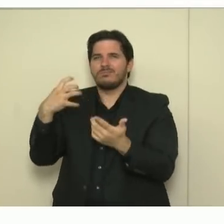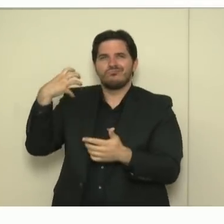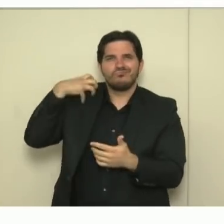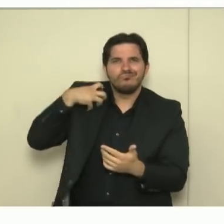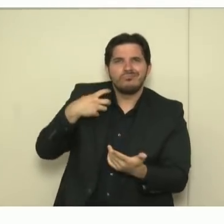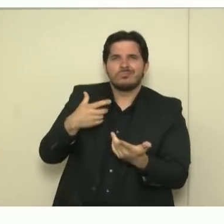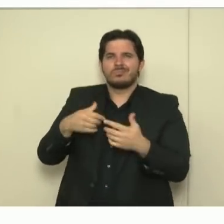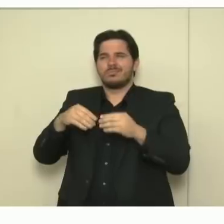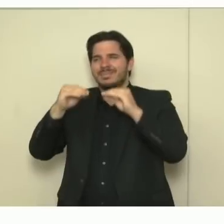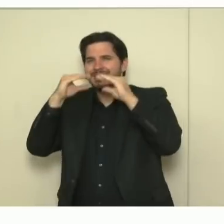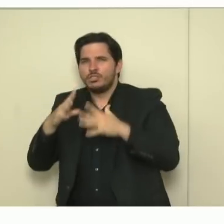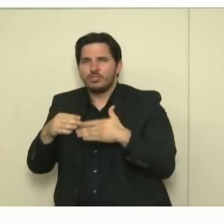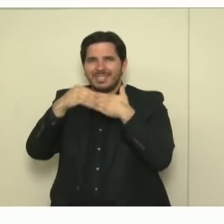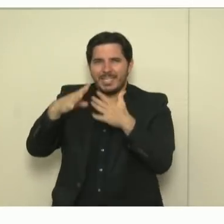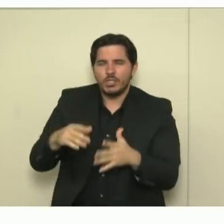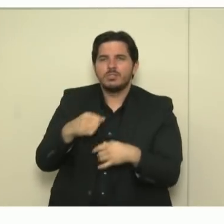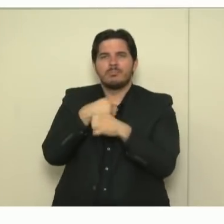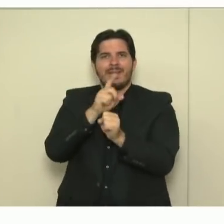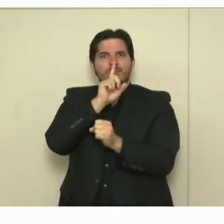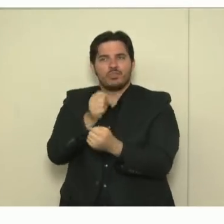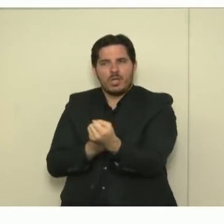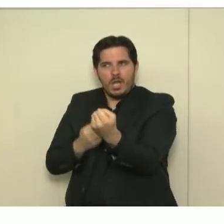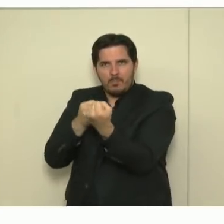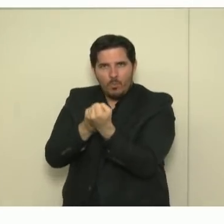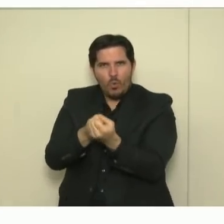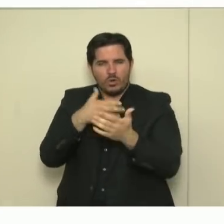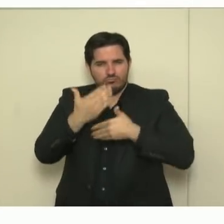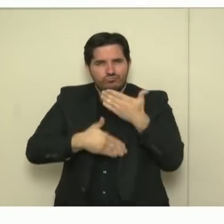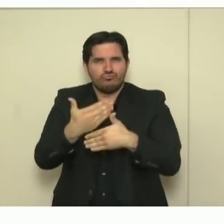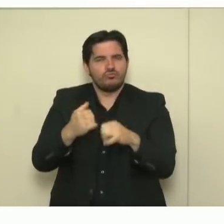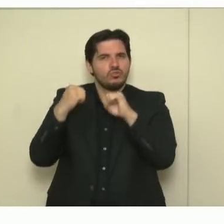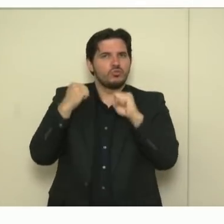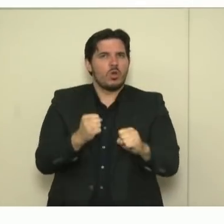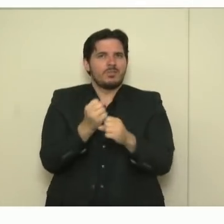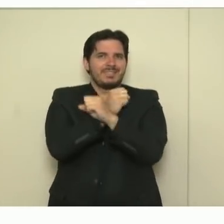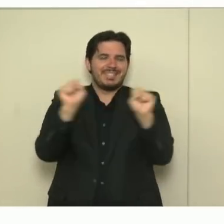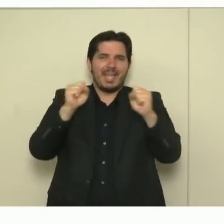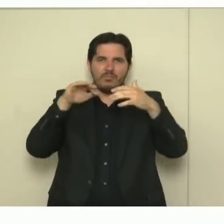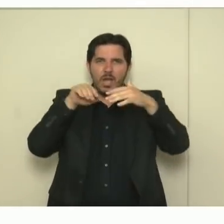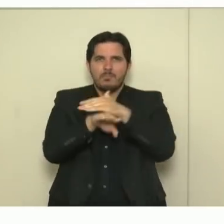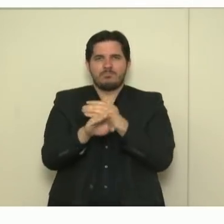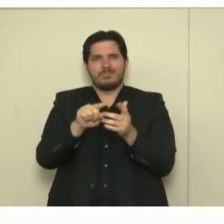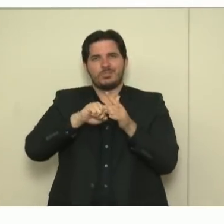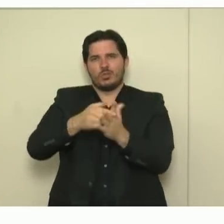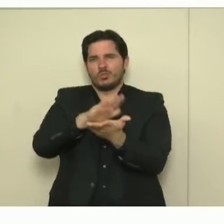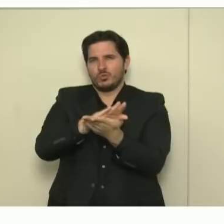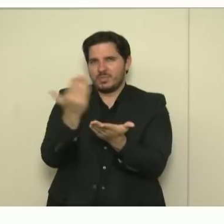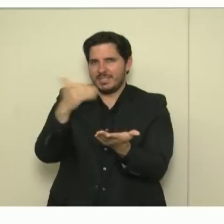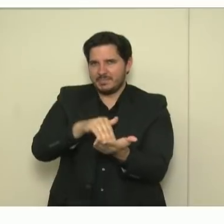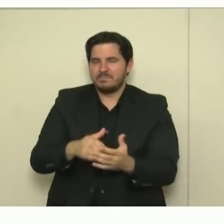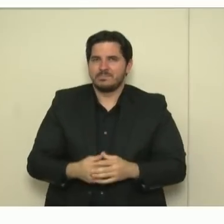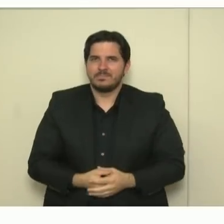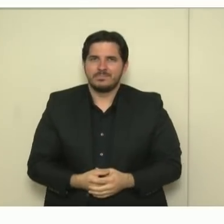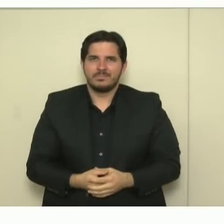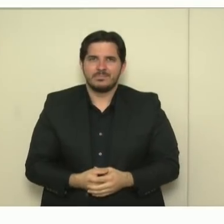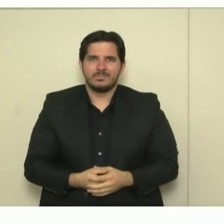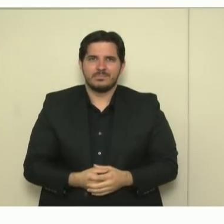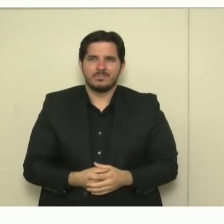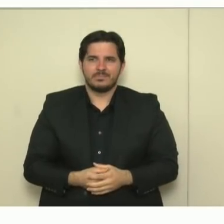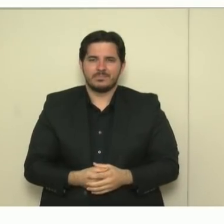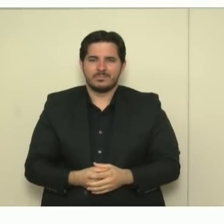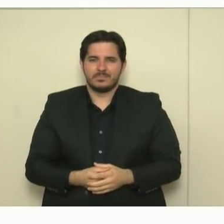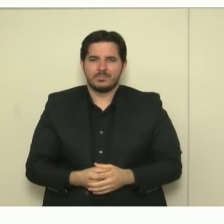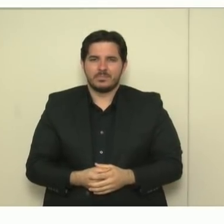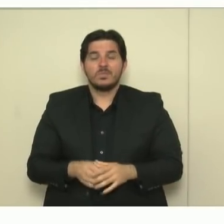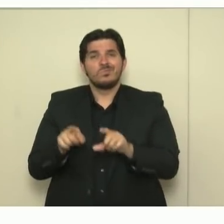the supports necessary for a strong reentry. In addition to that, we want to make sure that we're getting direct